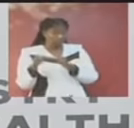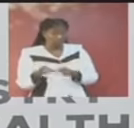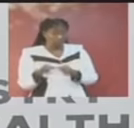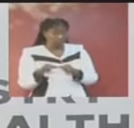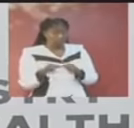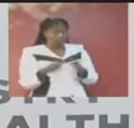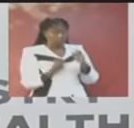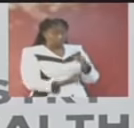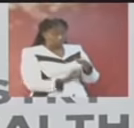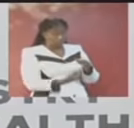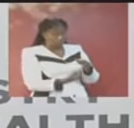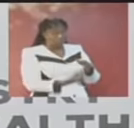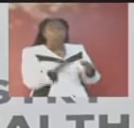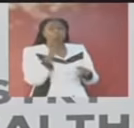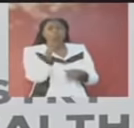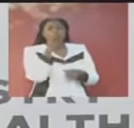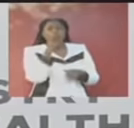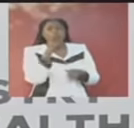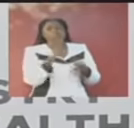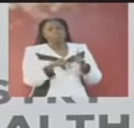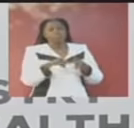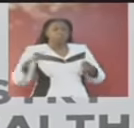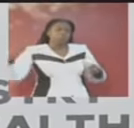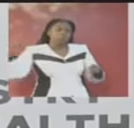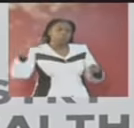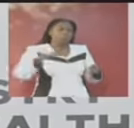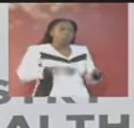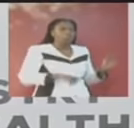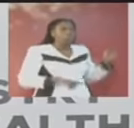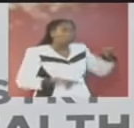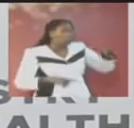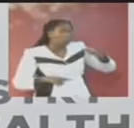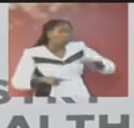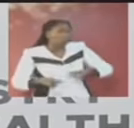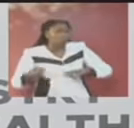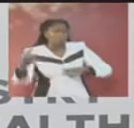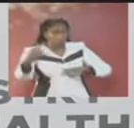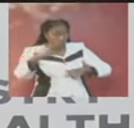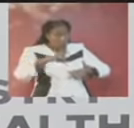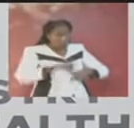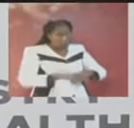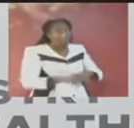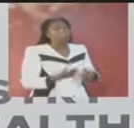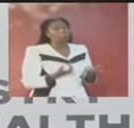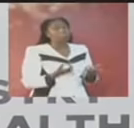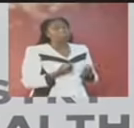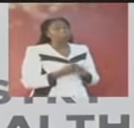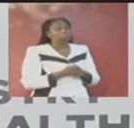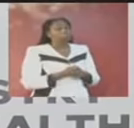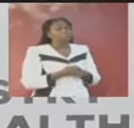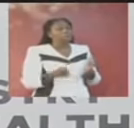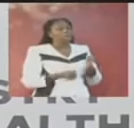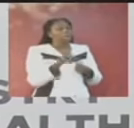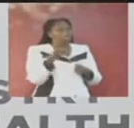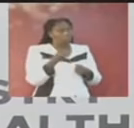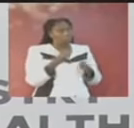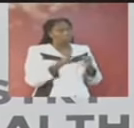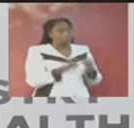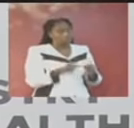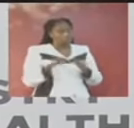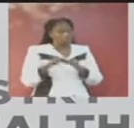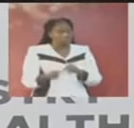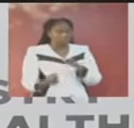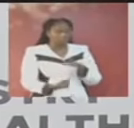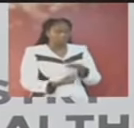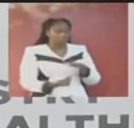exercise the interoperability function of the system by basically converting the Freedom Hall and